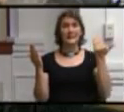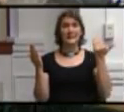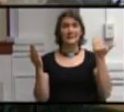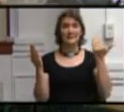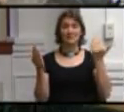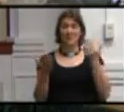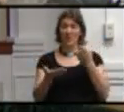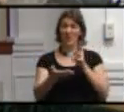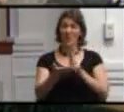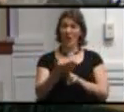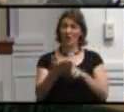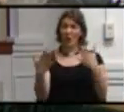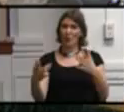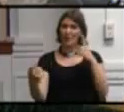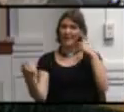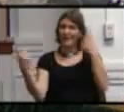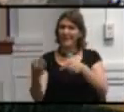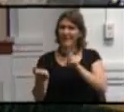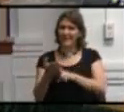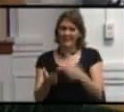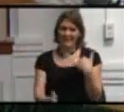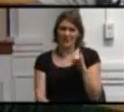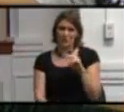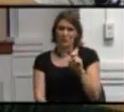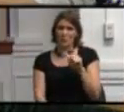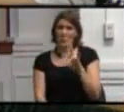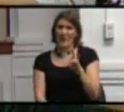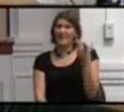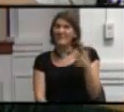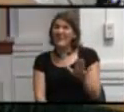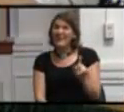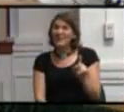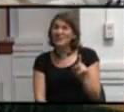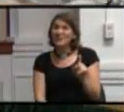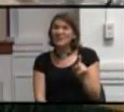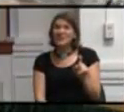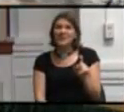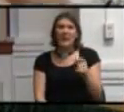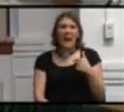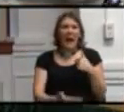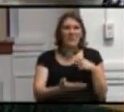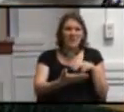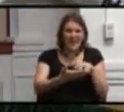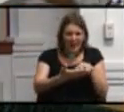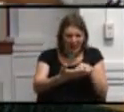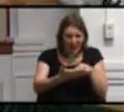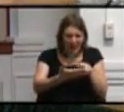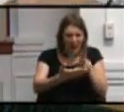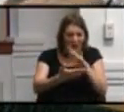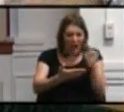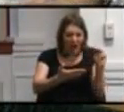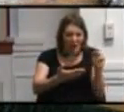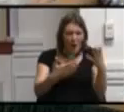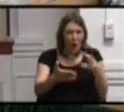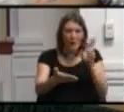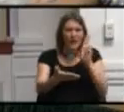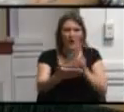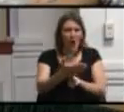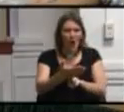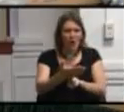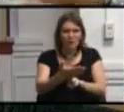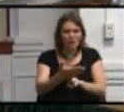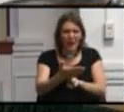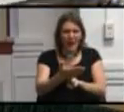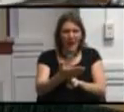maybe the contract was already signed as of June 27th. That's why I was just. And so if the contract was already signed as of June